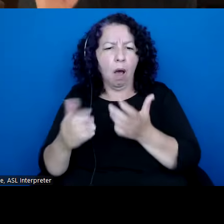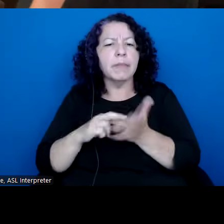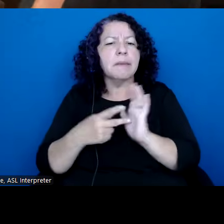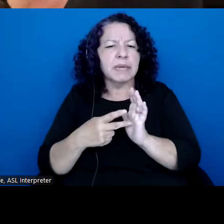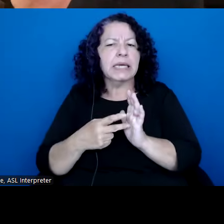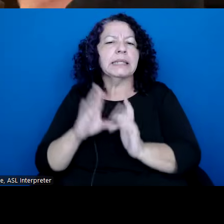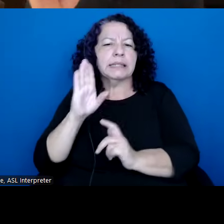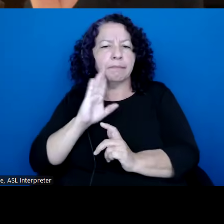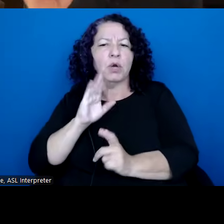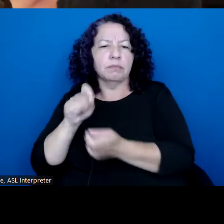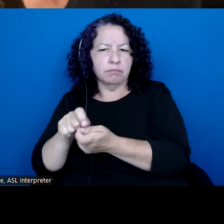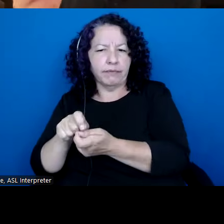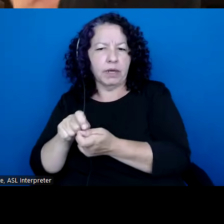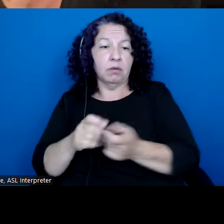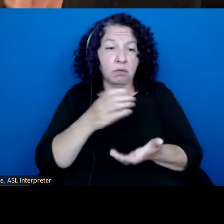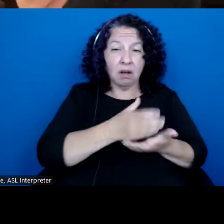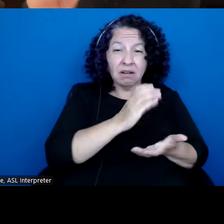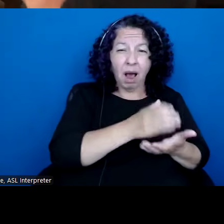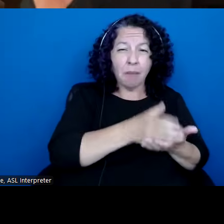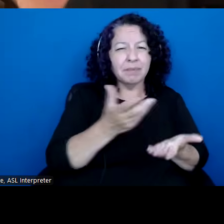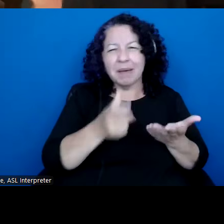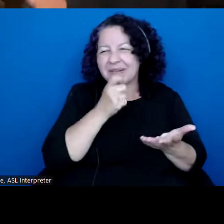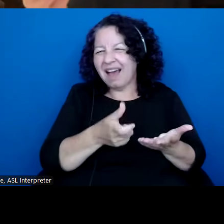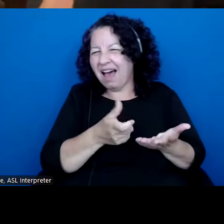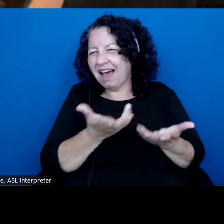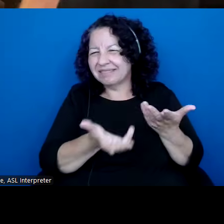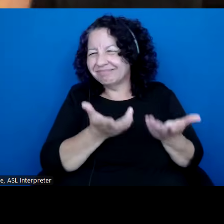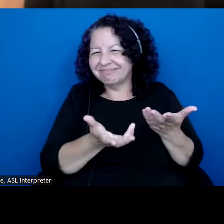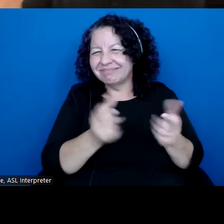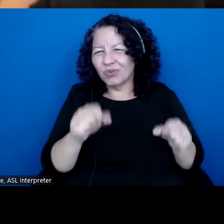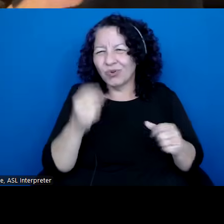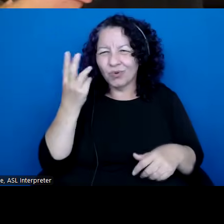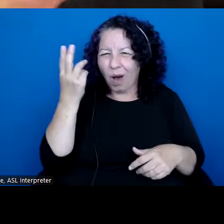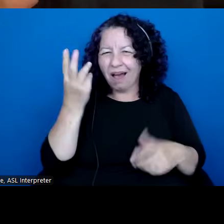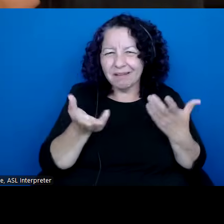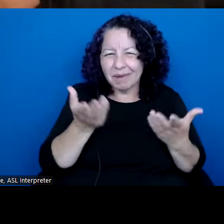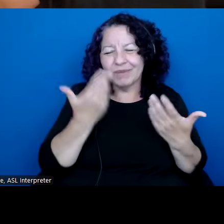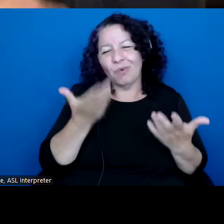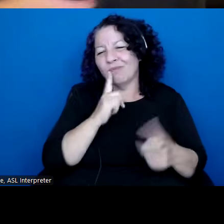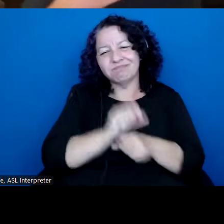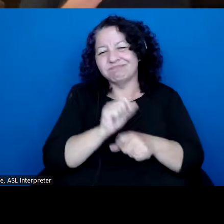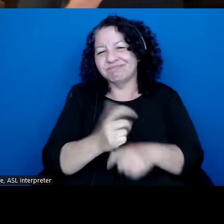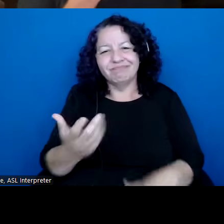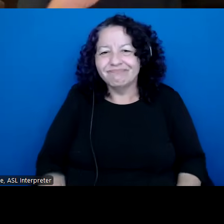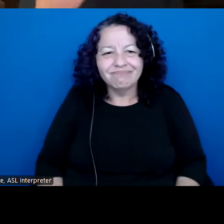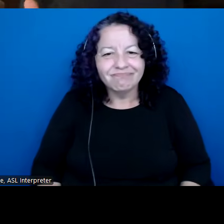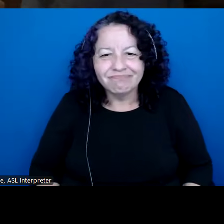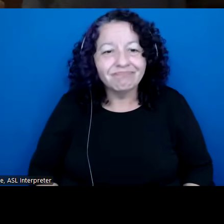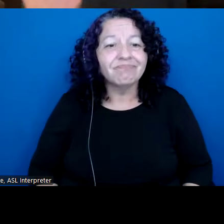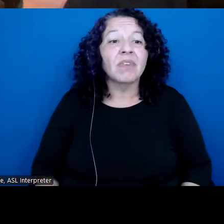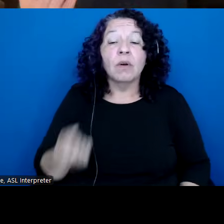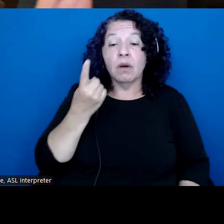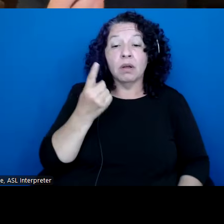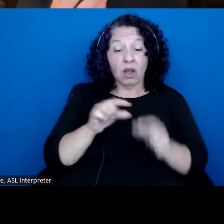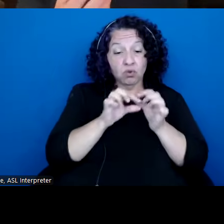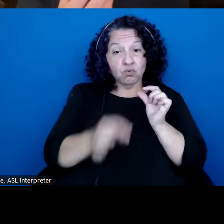drinking. The cups, we're not necessarily so certain. Could be wine. We don't really know. When it comes to the